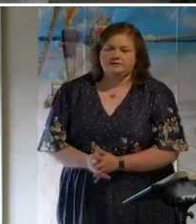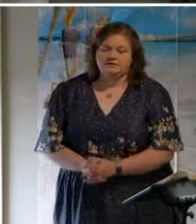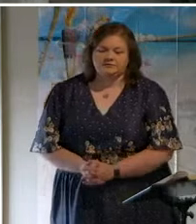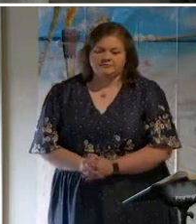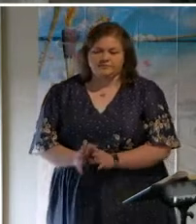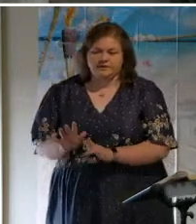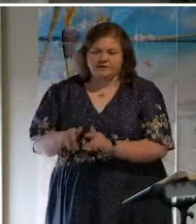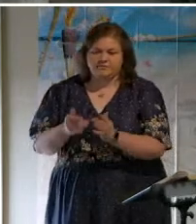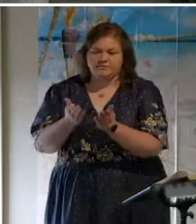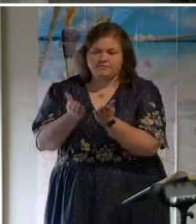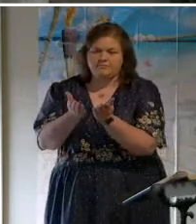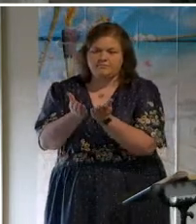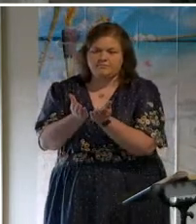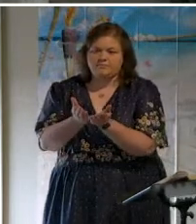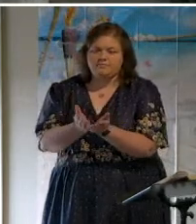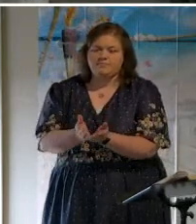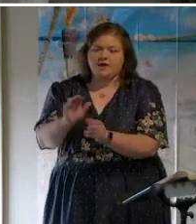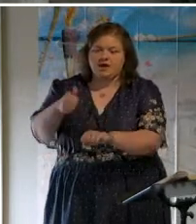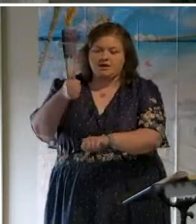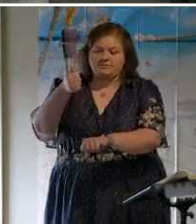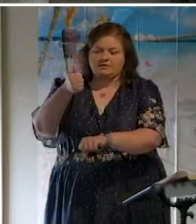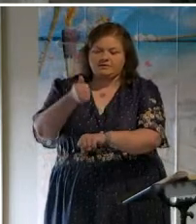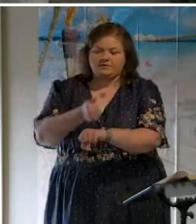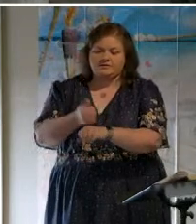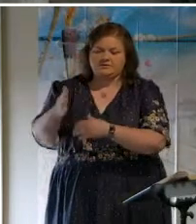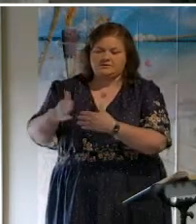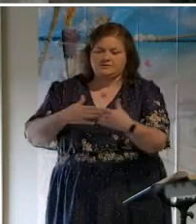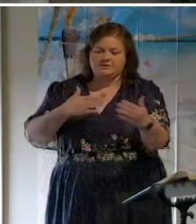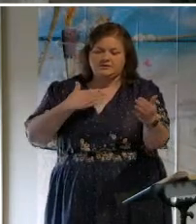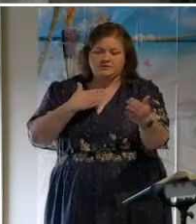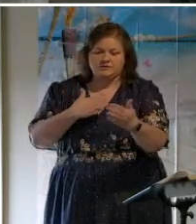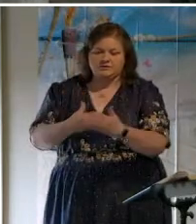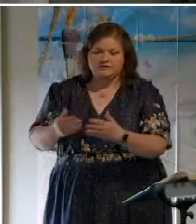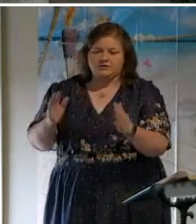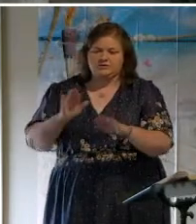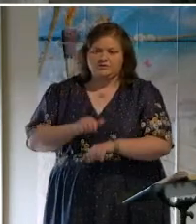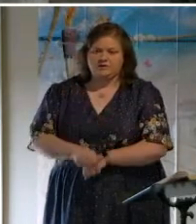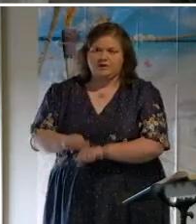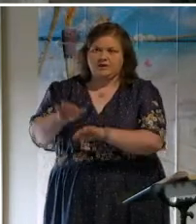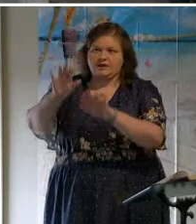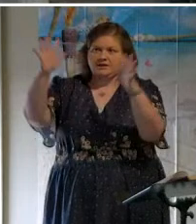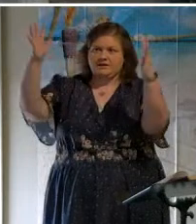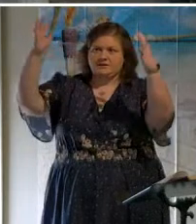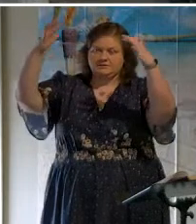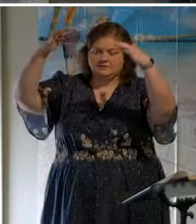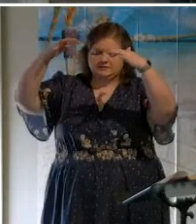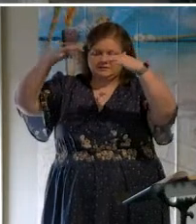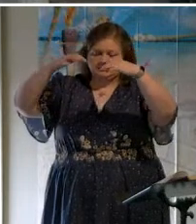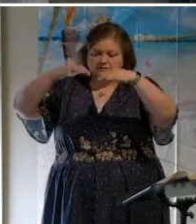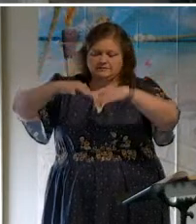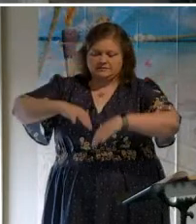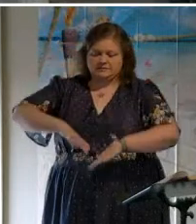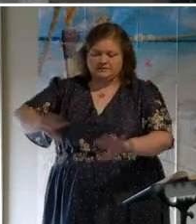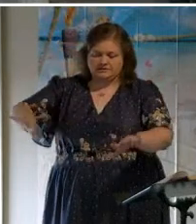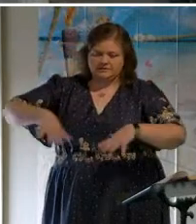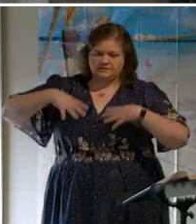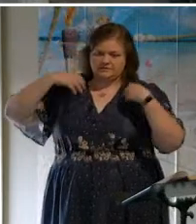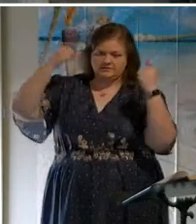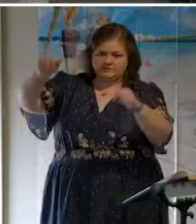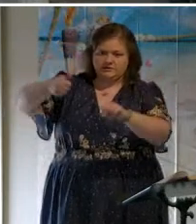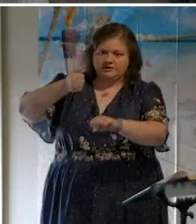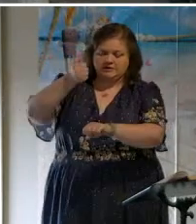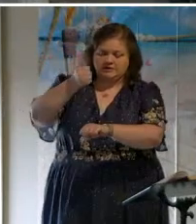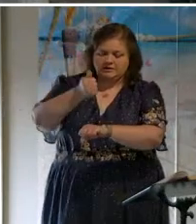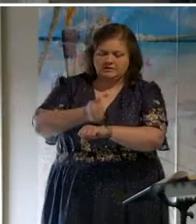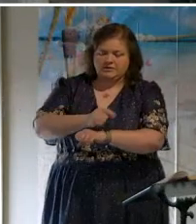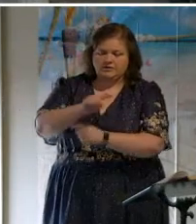mine. The Bible stands though the hills may tumble, it'll firmly stand when